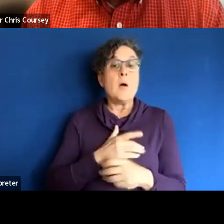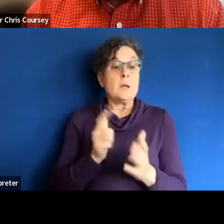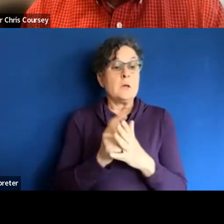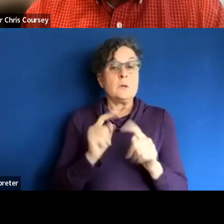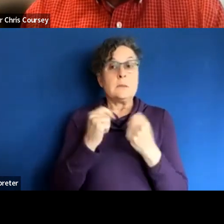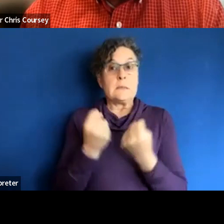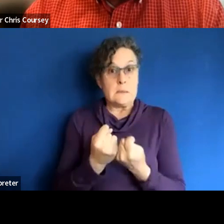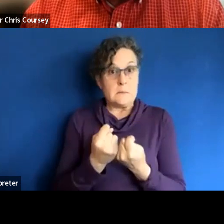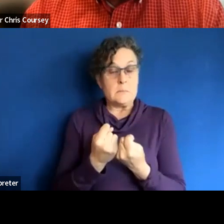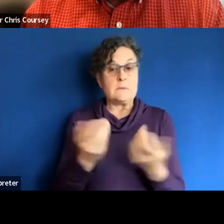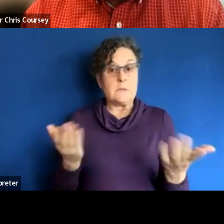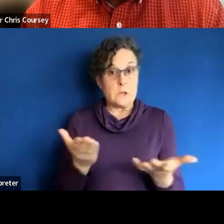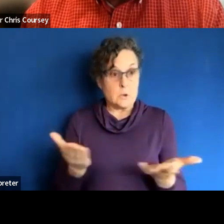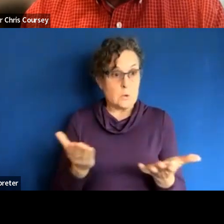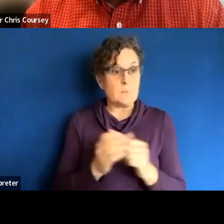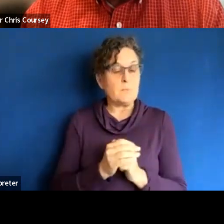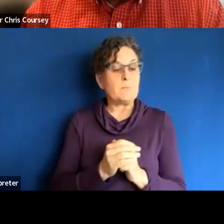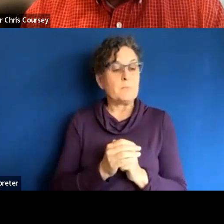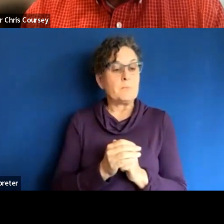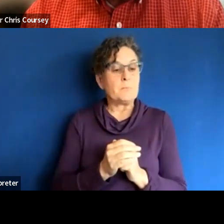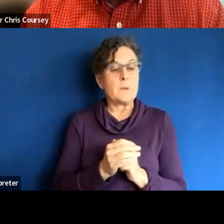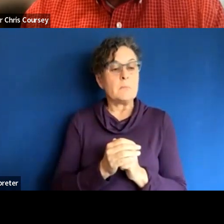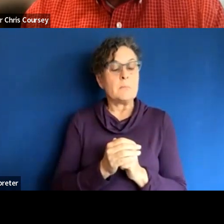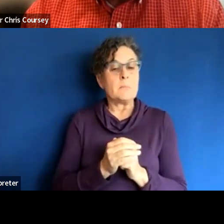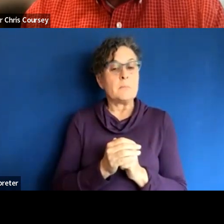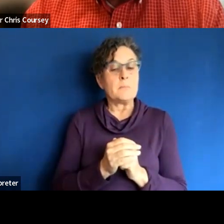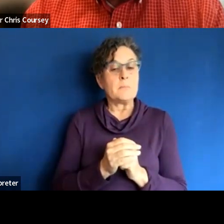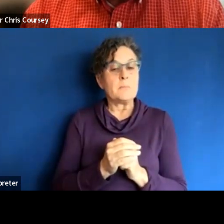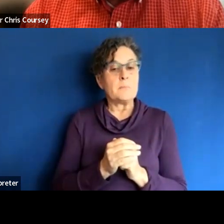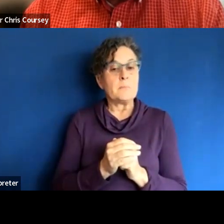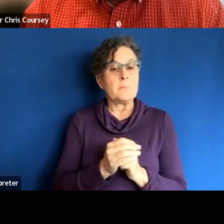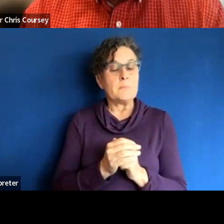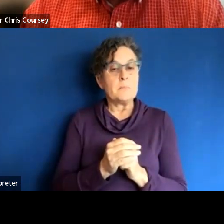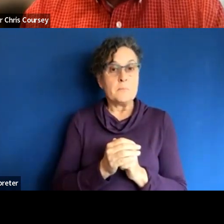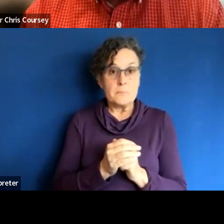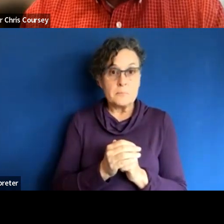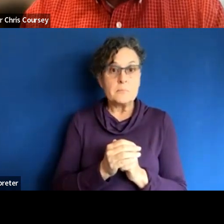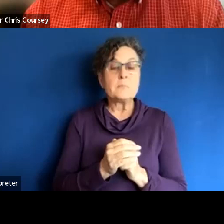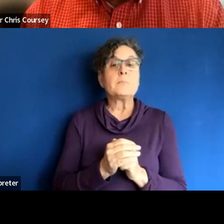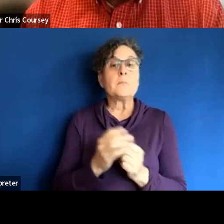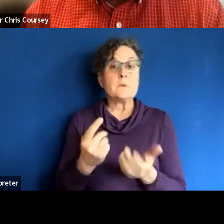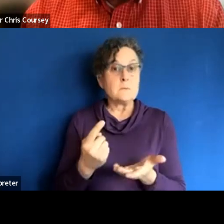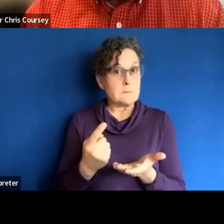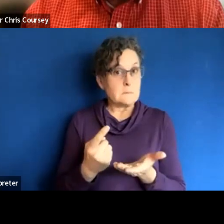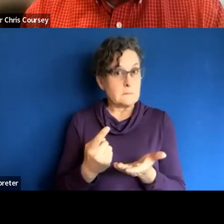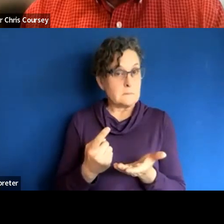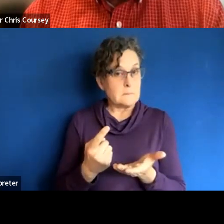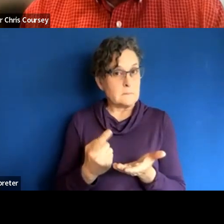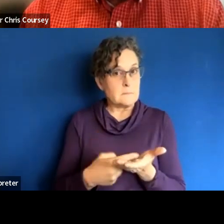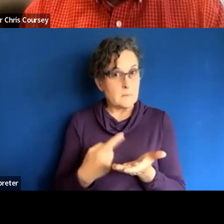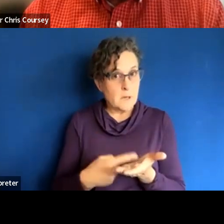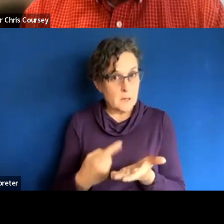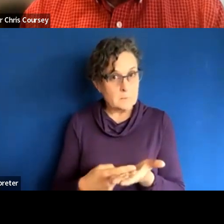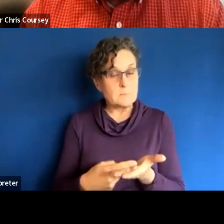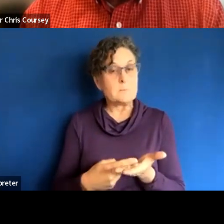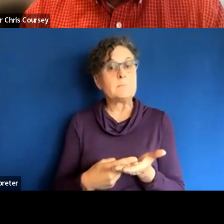on the call. You know, Matt Lilligren, I see, and others. And there's some cases. Some of you heard Martin v. Boise. There's another one here in Sonoma